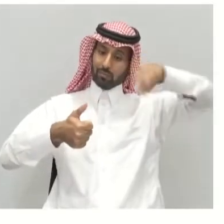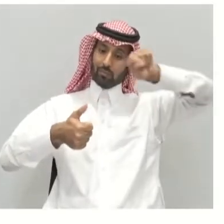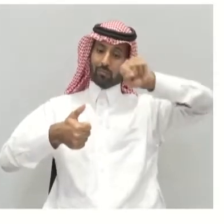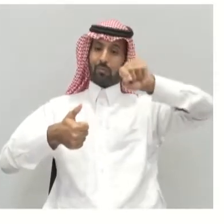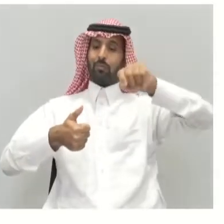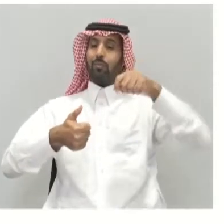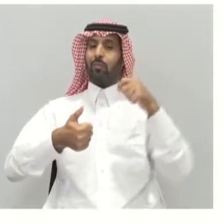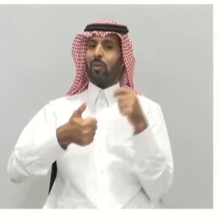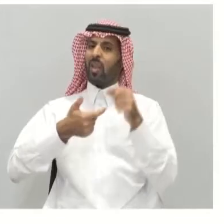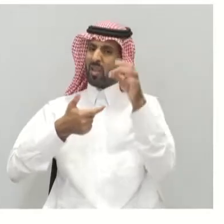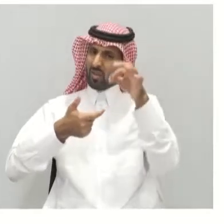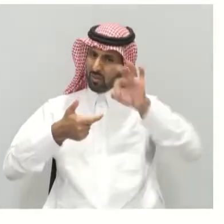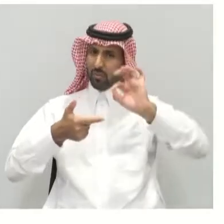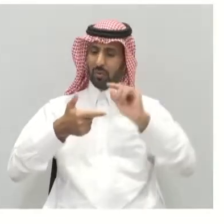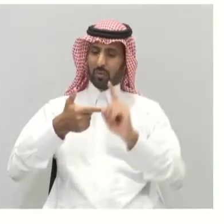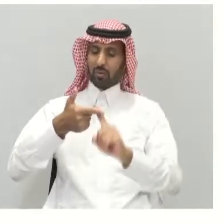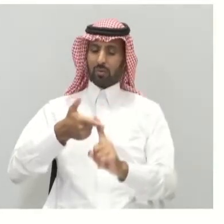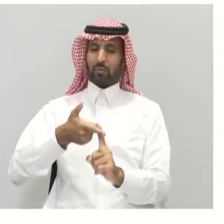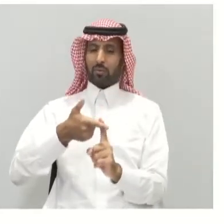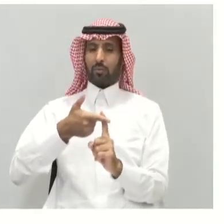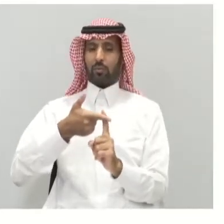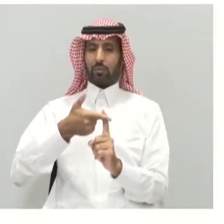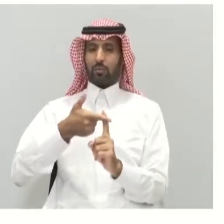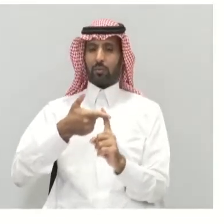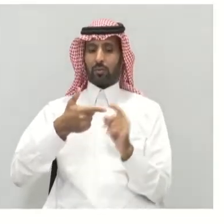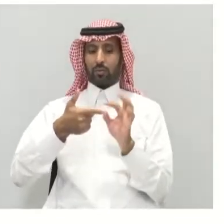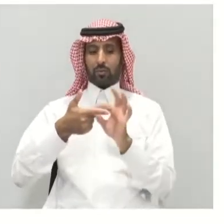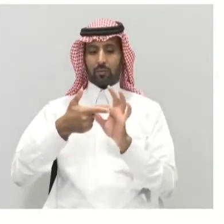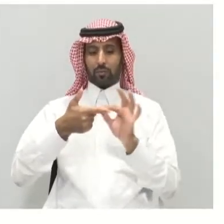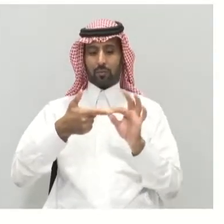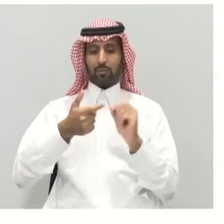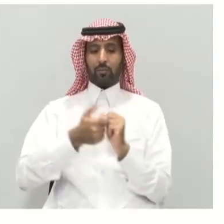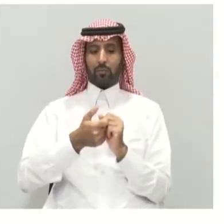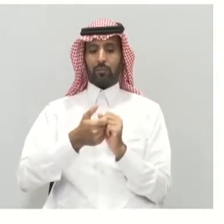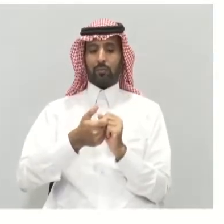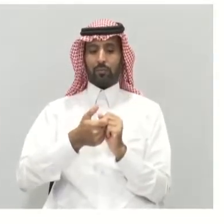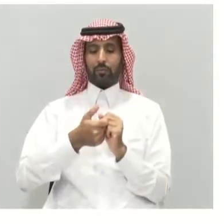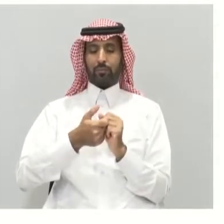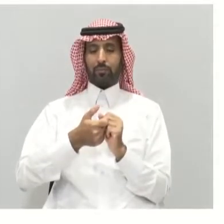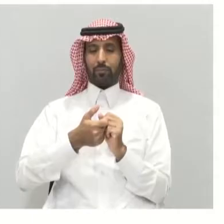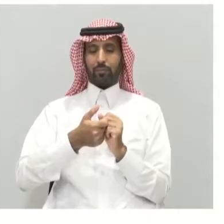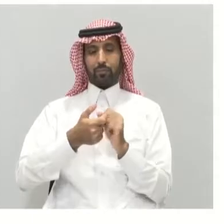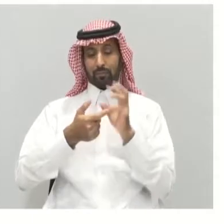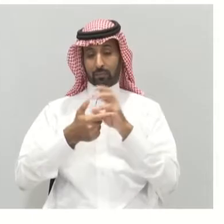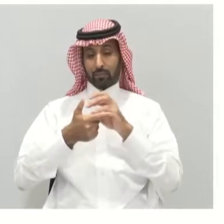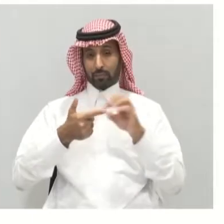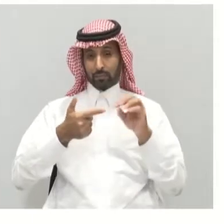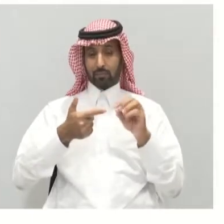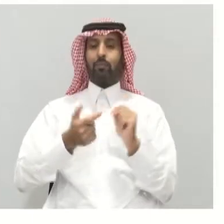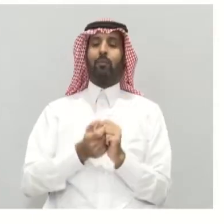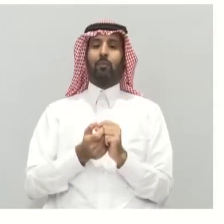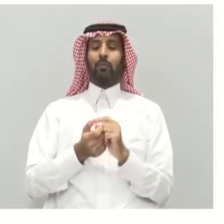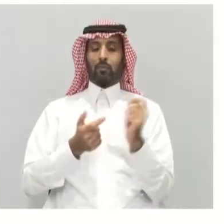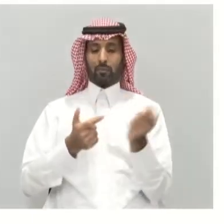have something to do. When I was a child, you have to write a